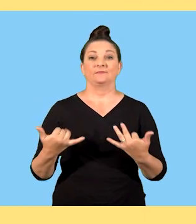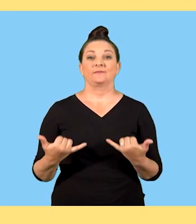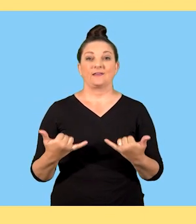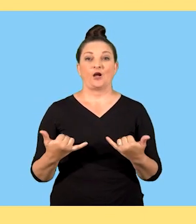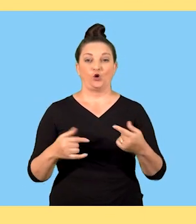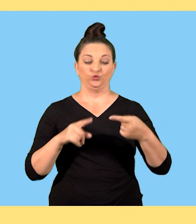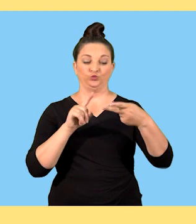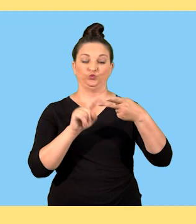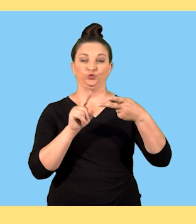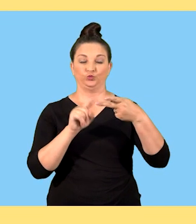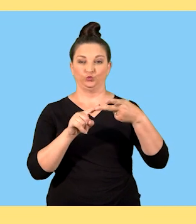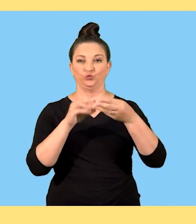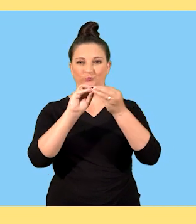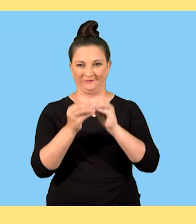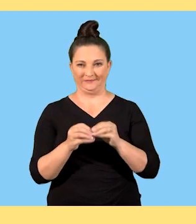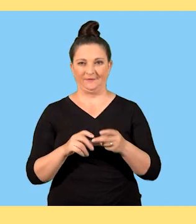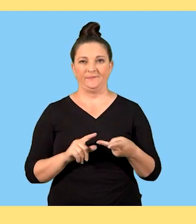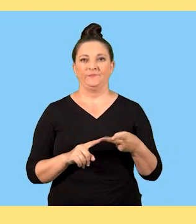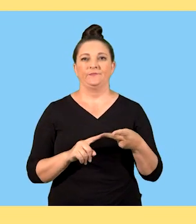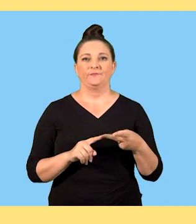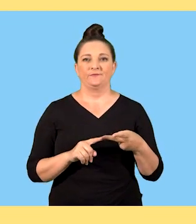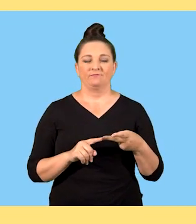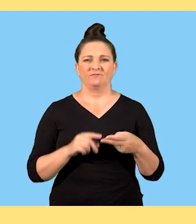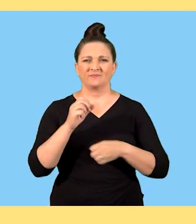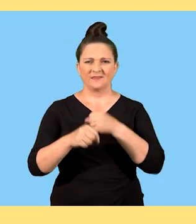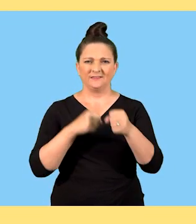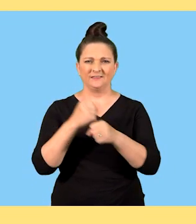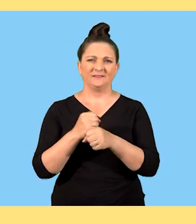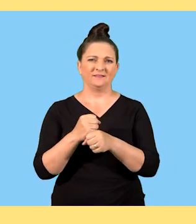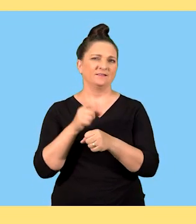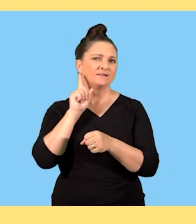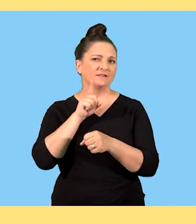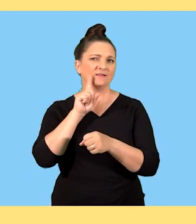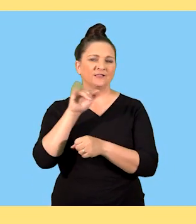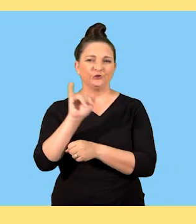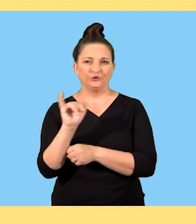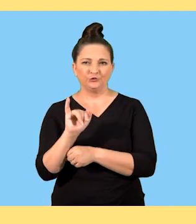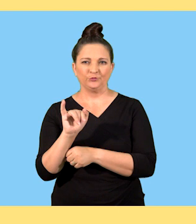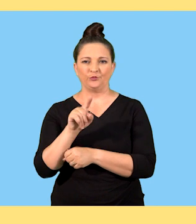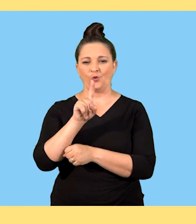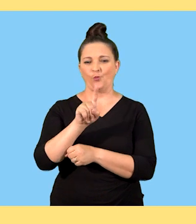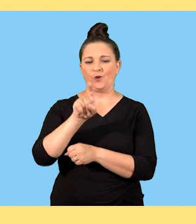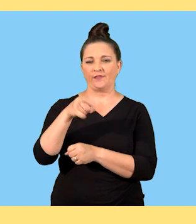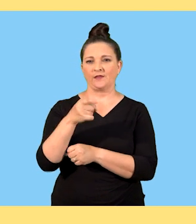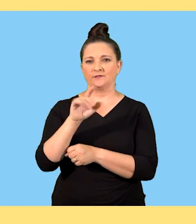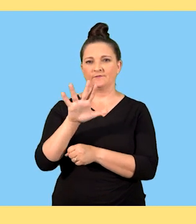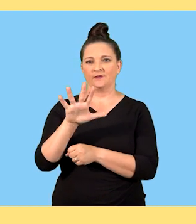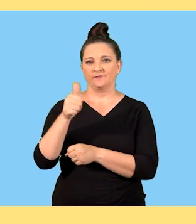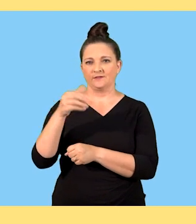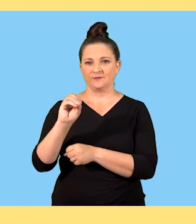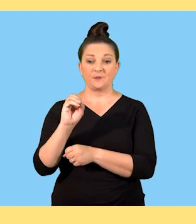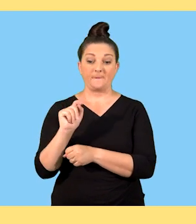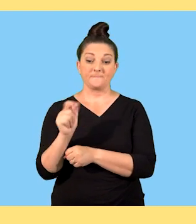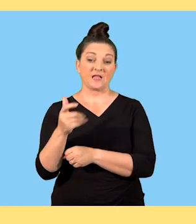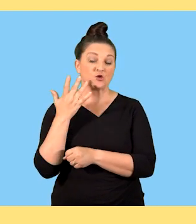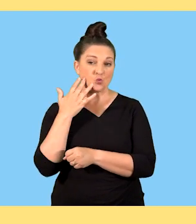Adjustment number two reads, an annual insurance premium of 1,560 was paid on the